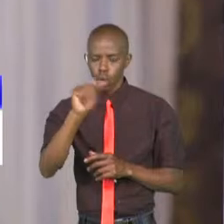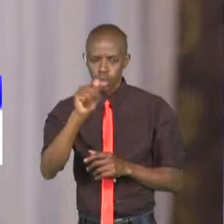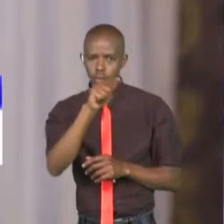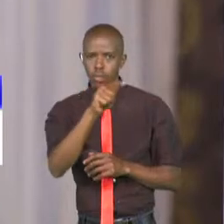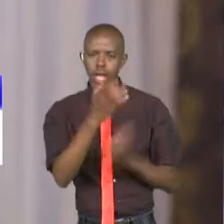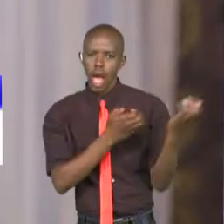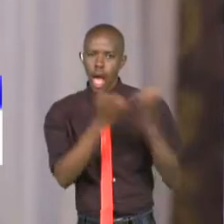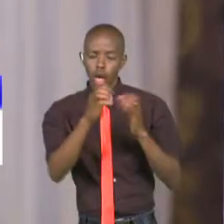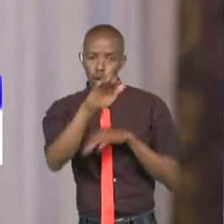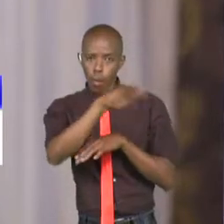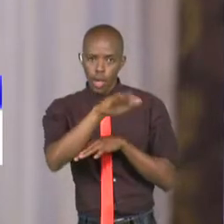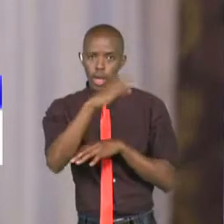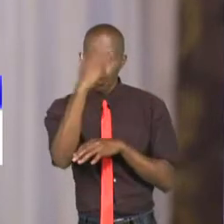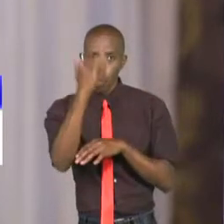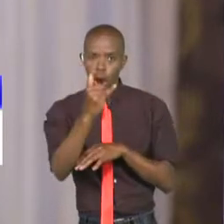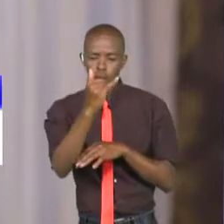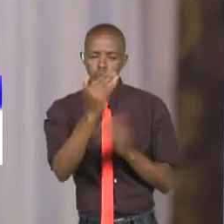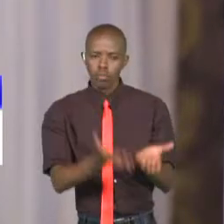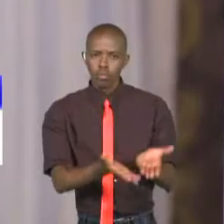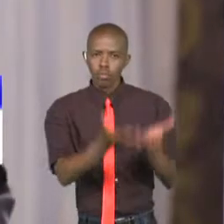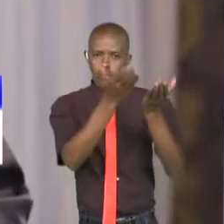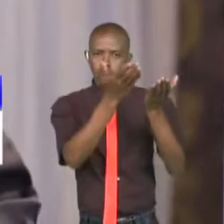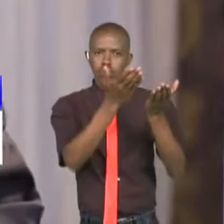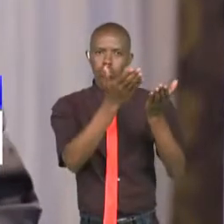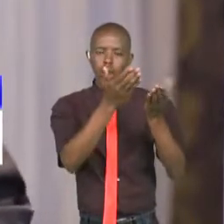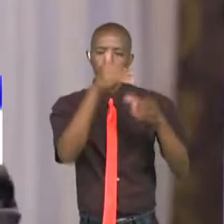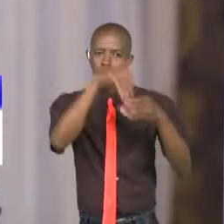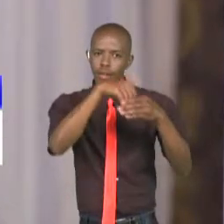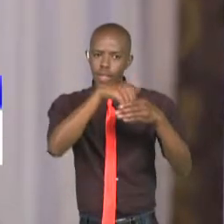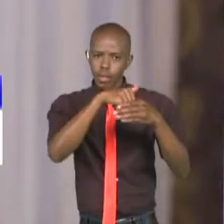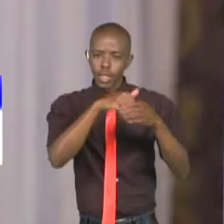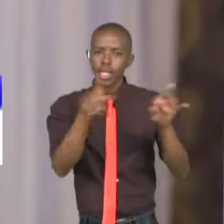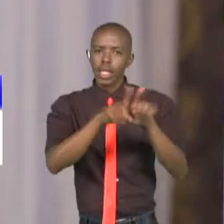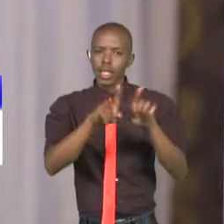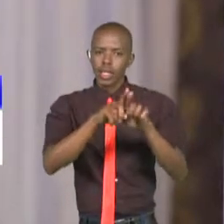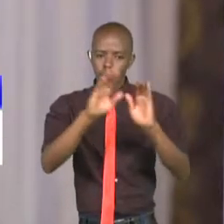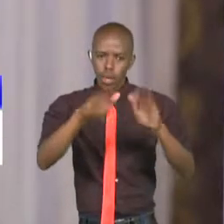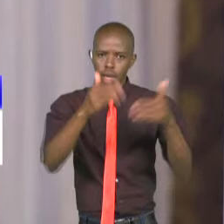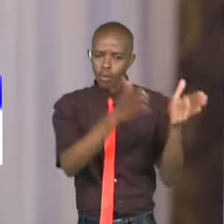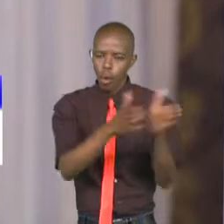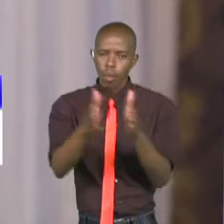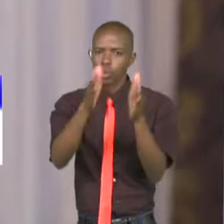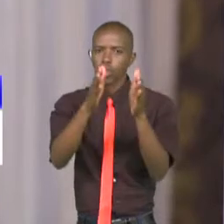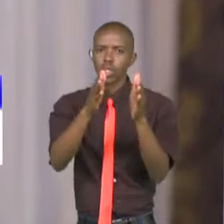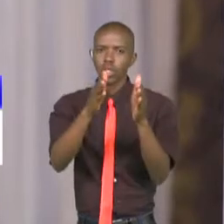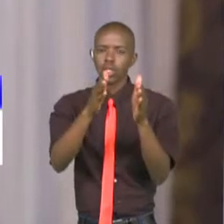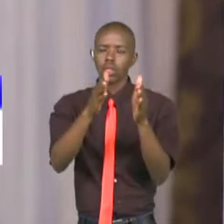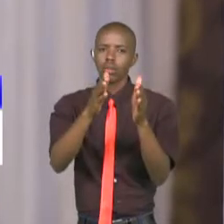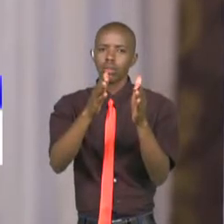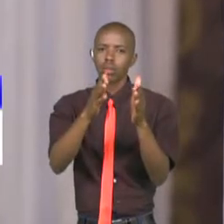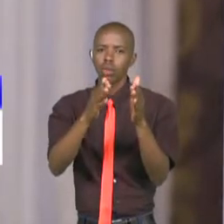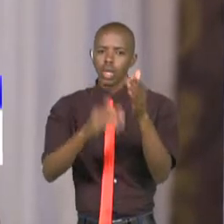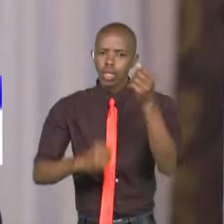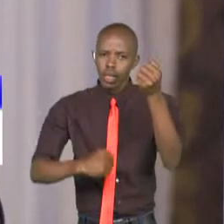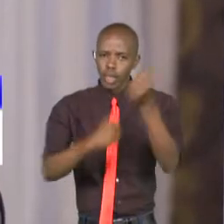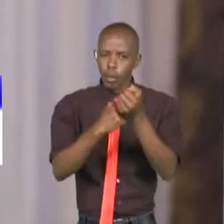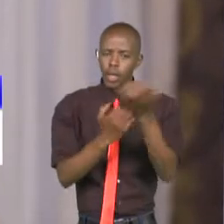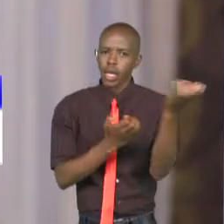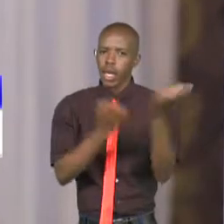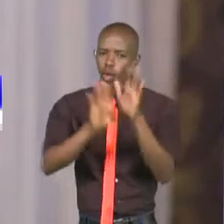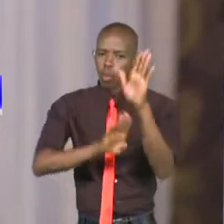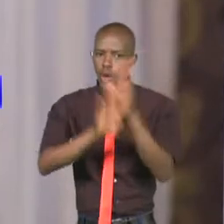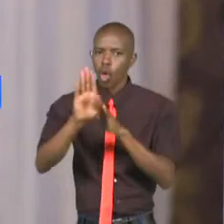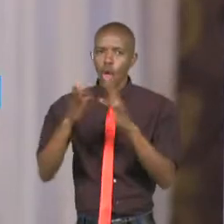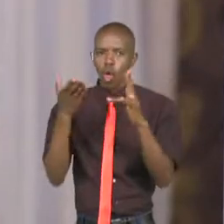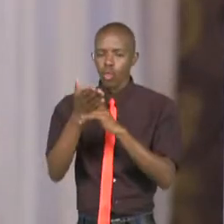reason being to promote the uptake of investment and also give an opportunity to spur economic growth